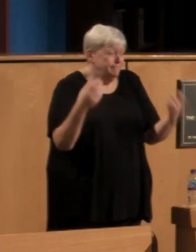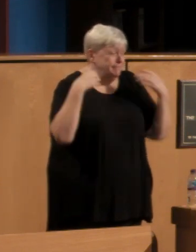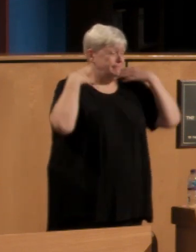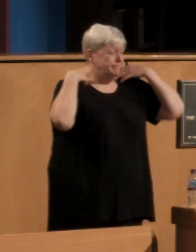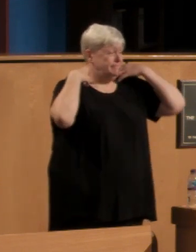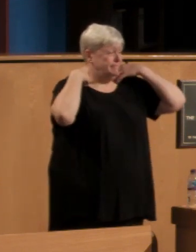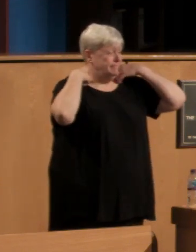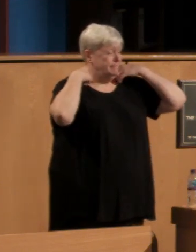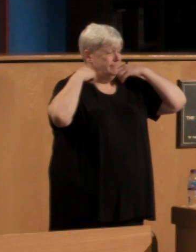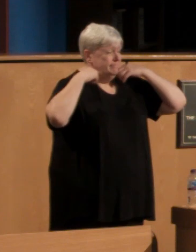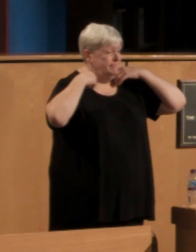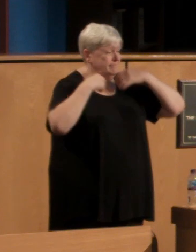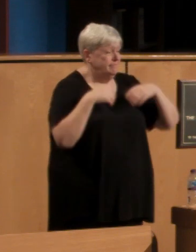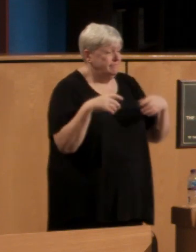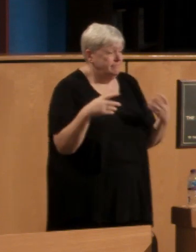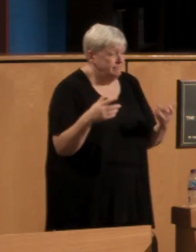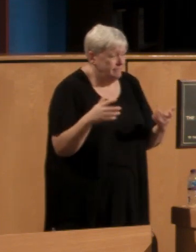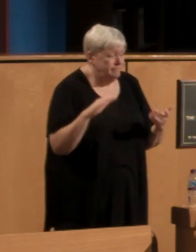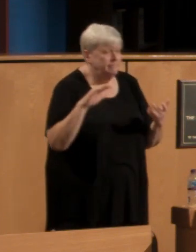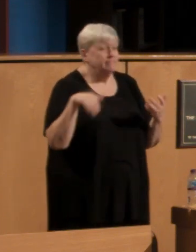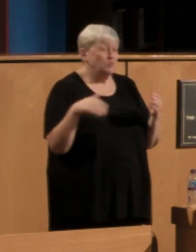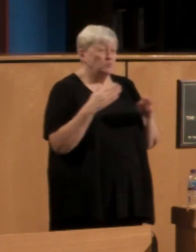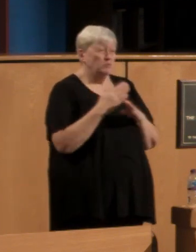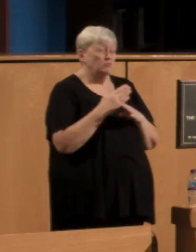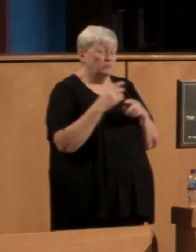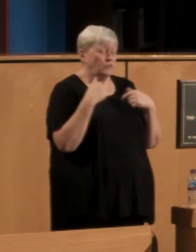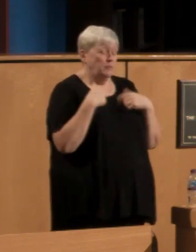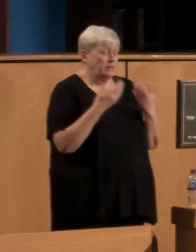yeah, that's really what queer horror kind of comes down to for me.